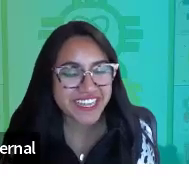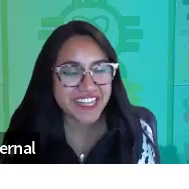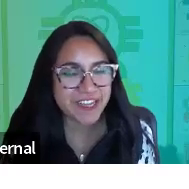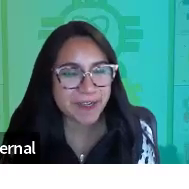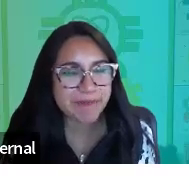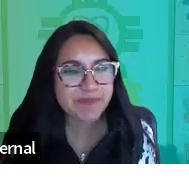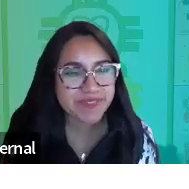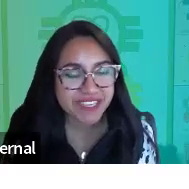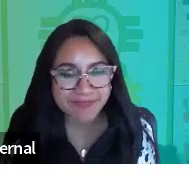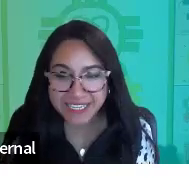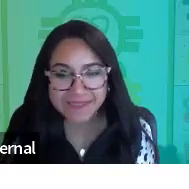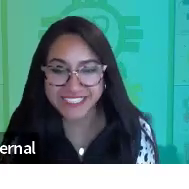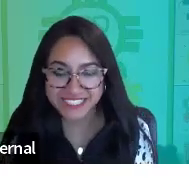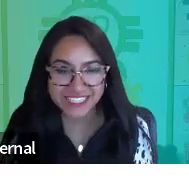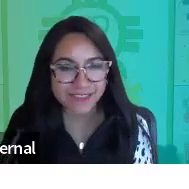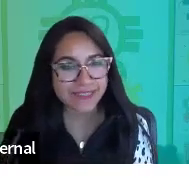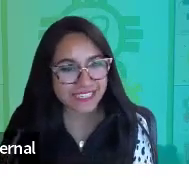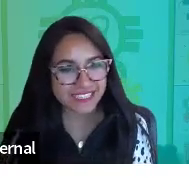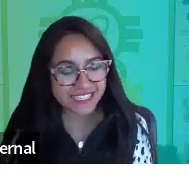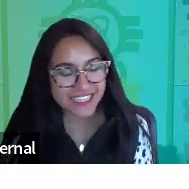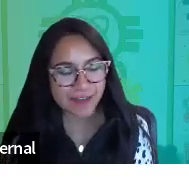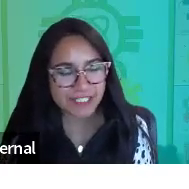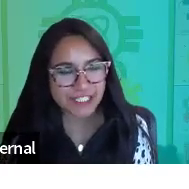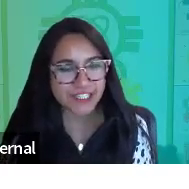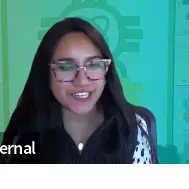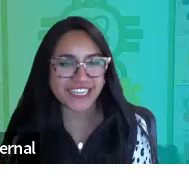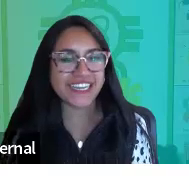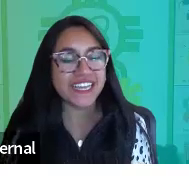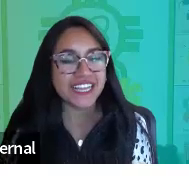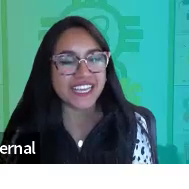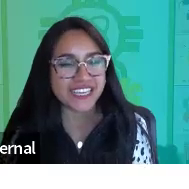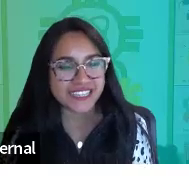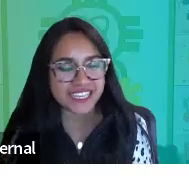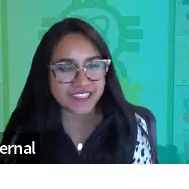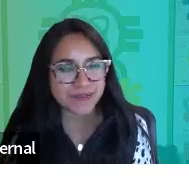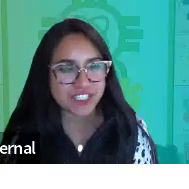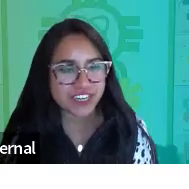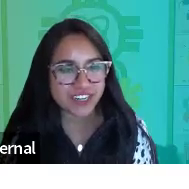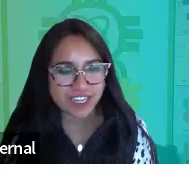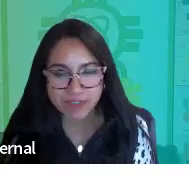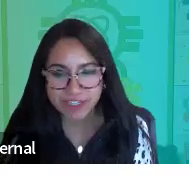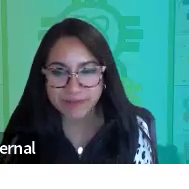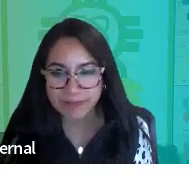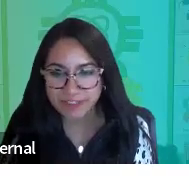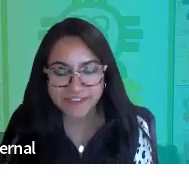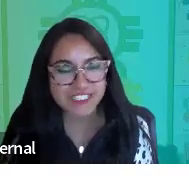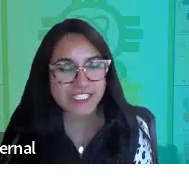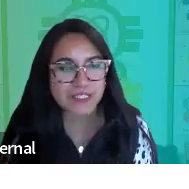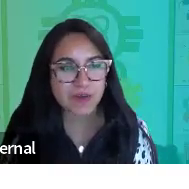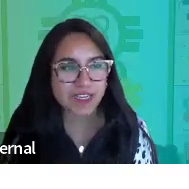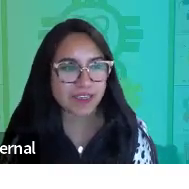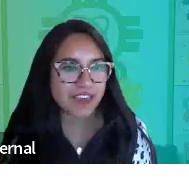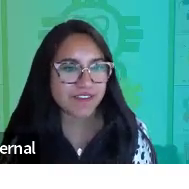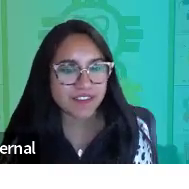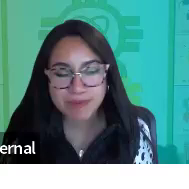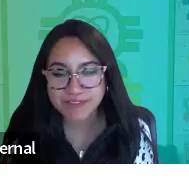you. My name is Daniela Bernal. I go by she, her, ella. And as was shared, I'm Director of Member Services.